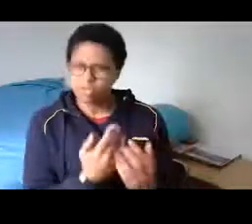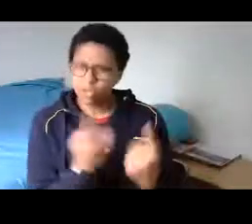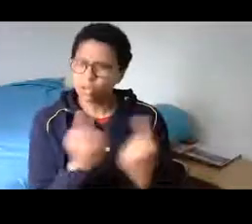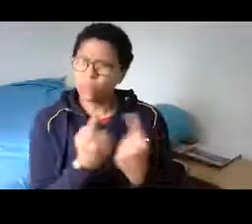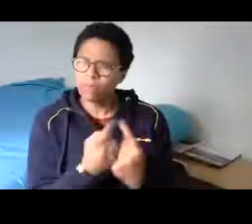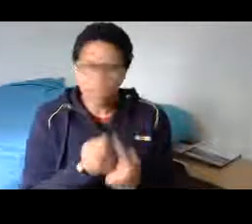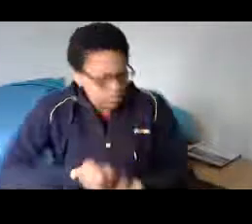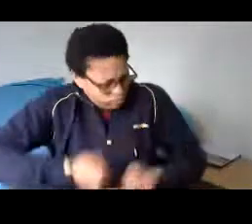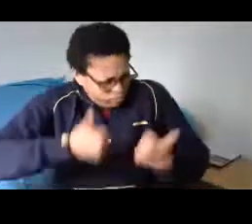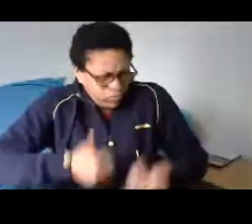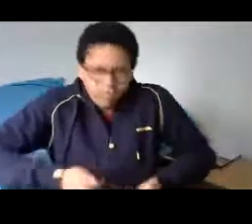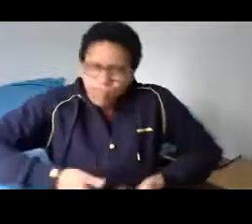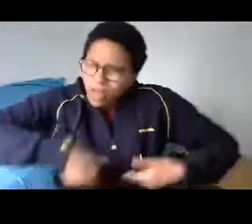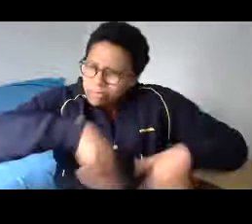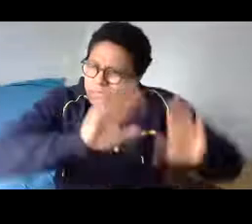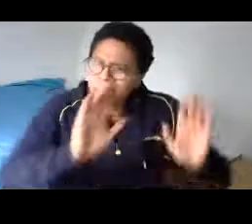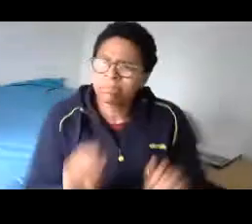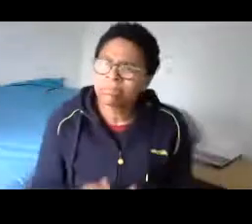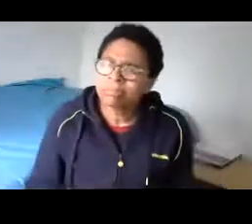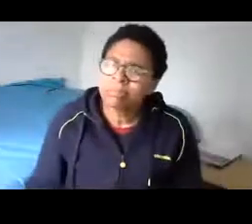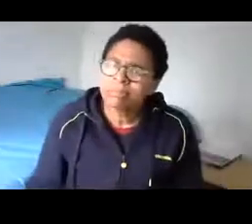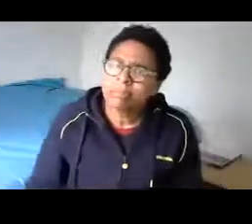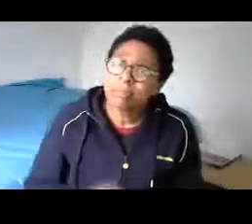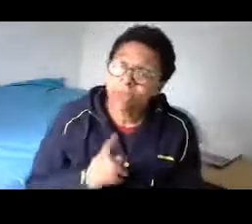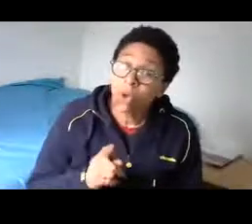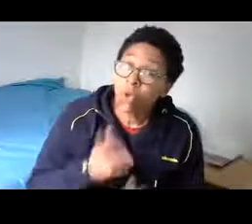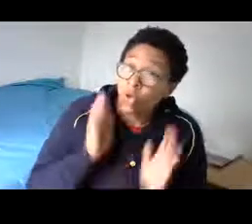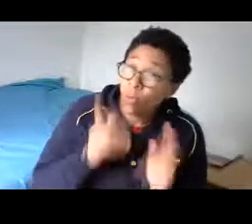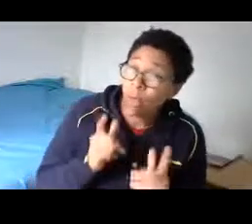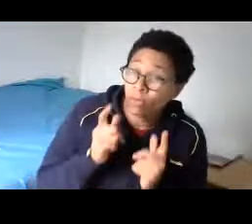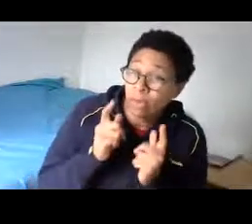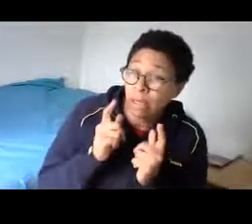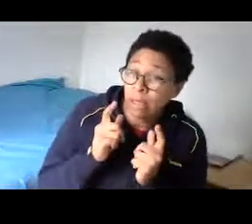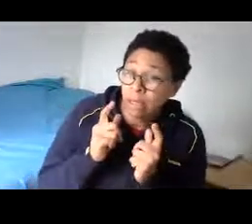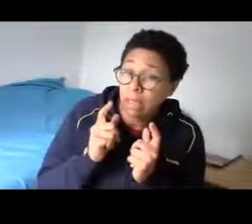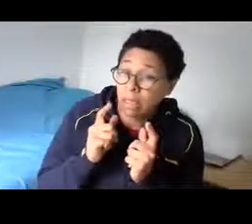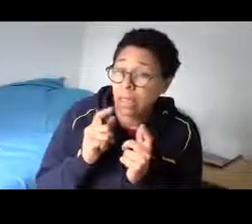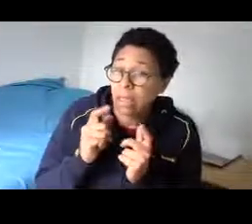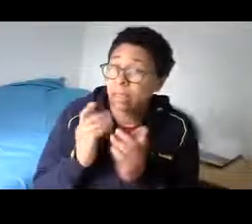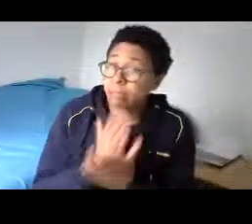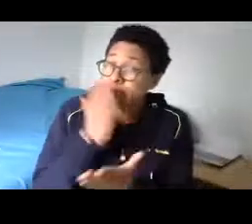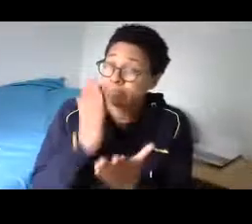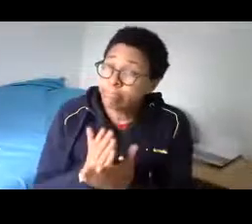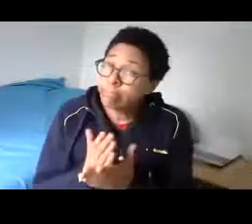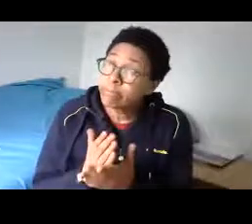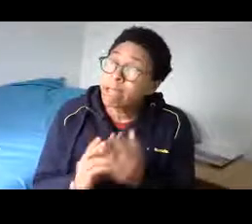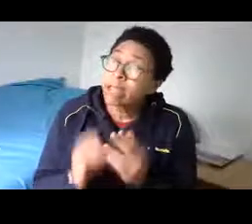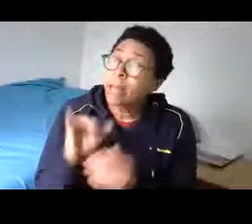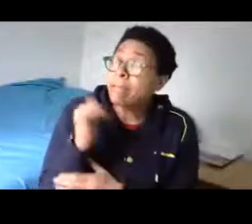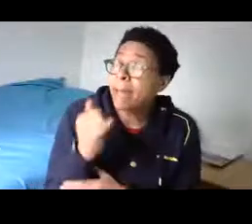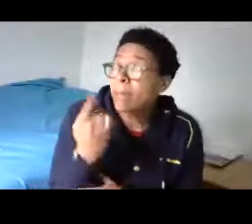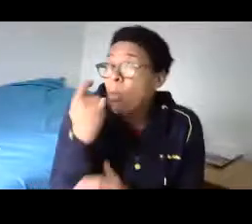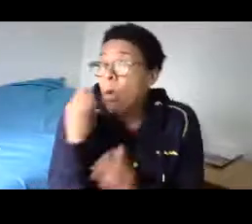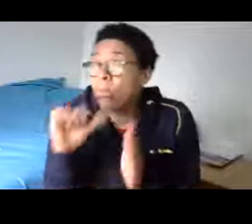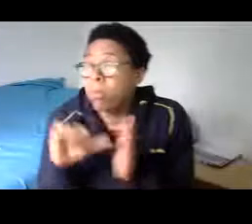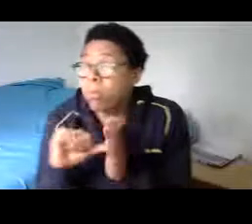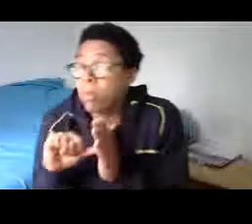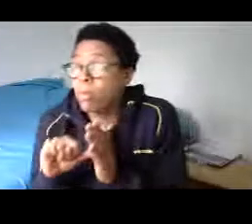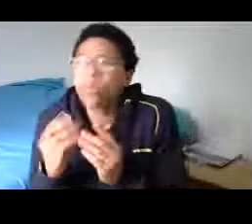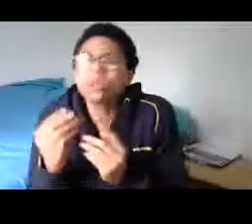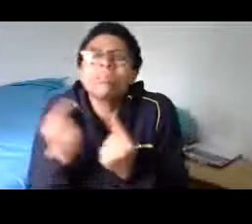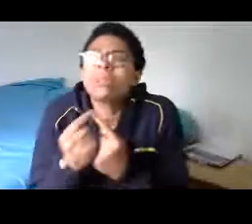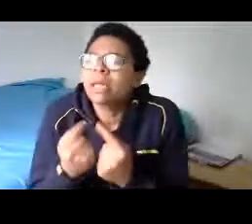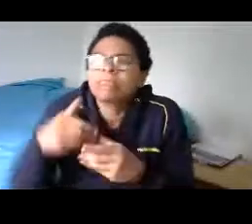kind of realistically. Yes, if a bad day happens, once a year, maybe it's not appropriate. But if a bad day happens